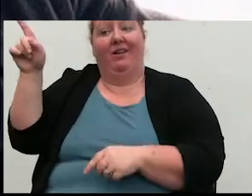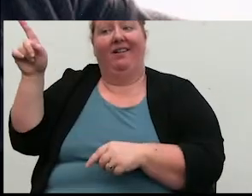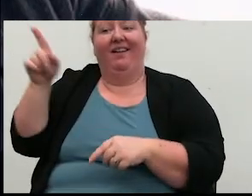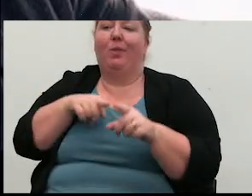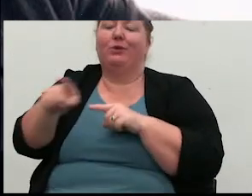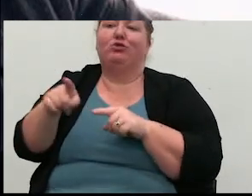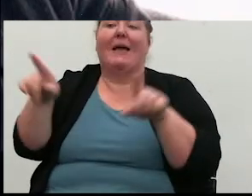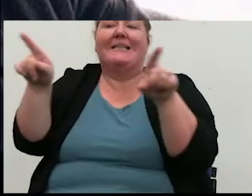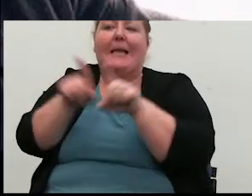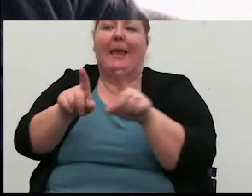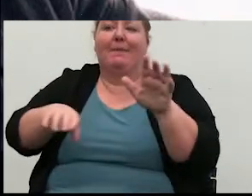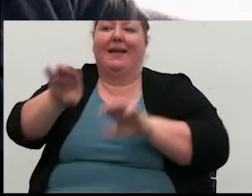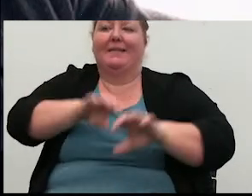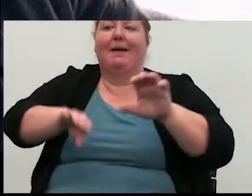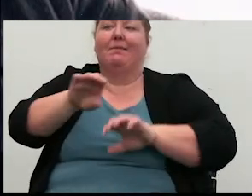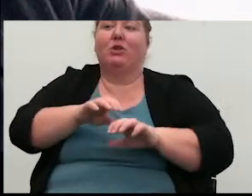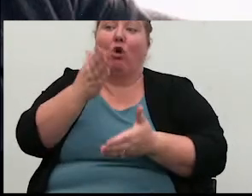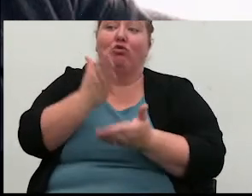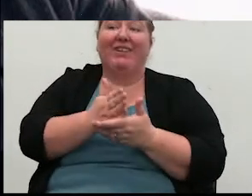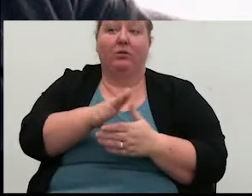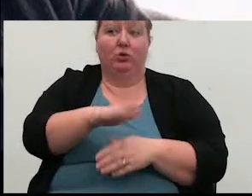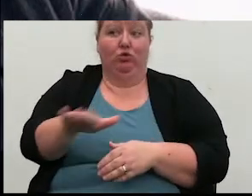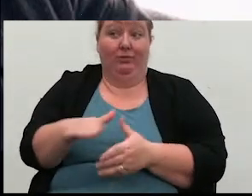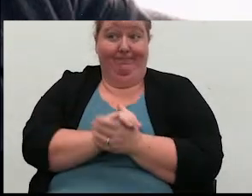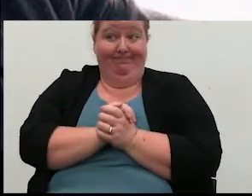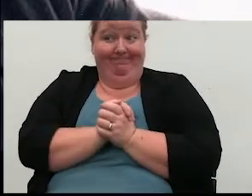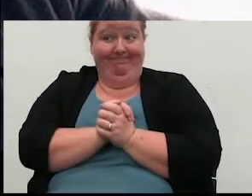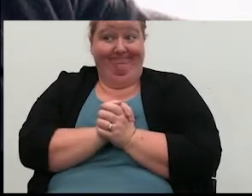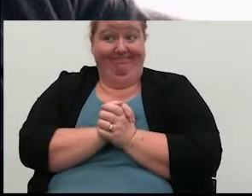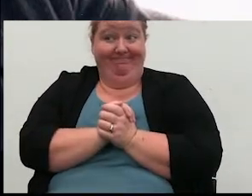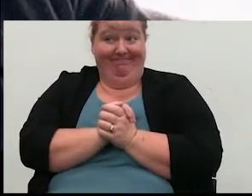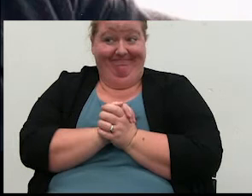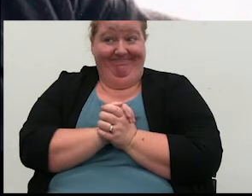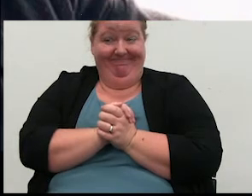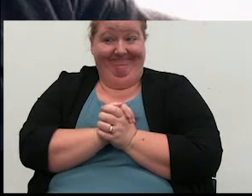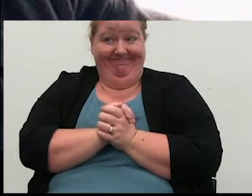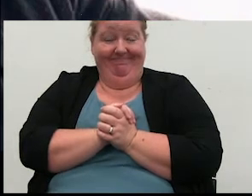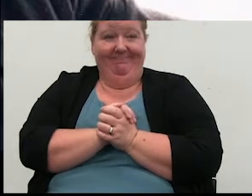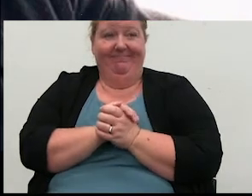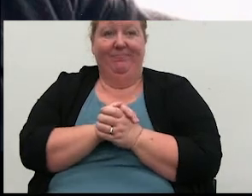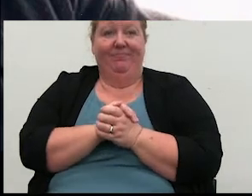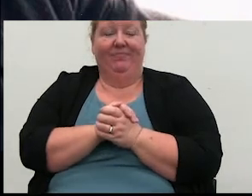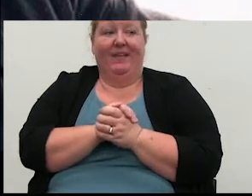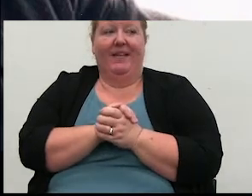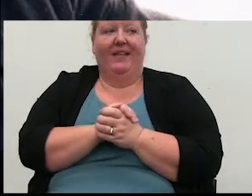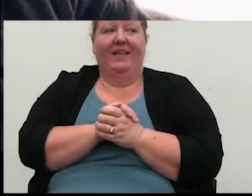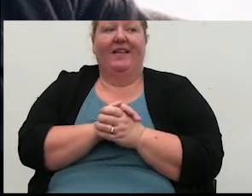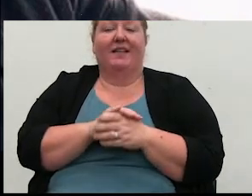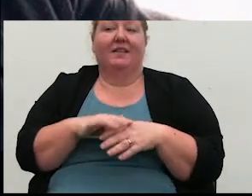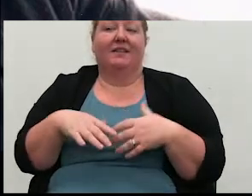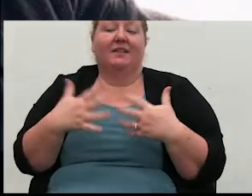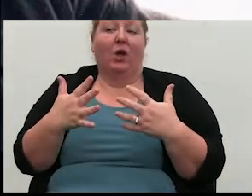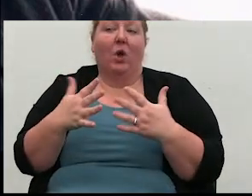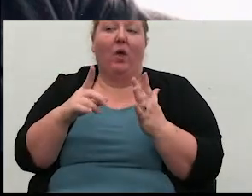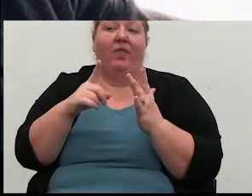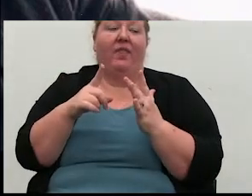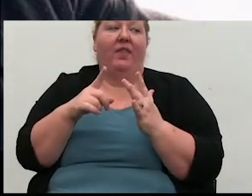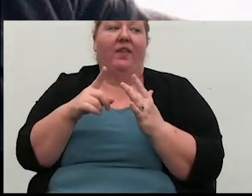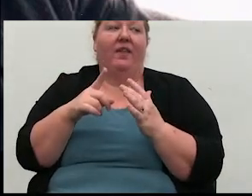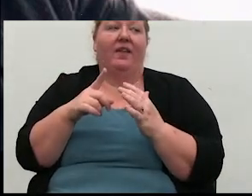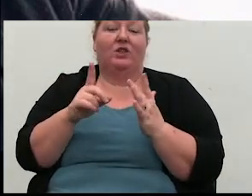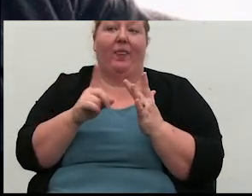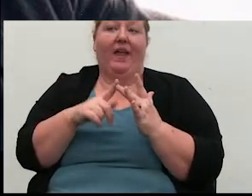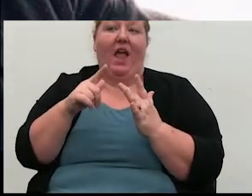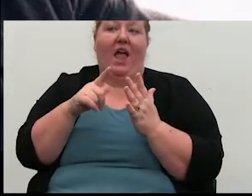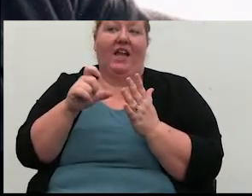then try the same experiments on real children. None of them are painful at all. But the iCub, so for example,